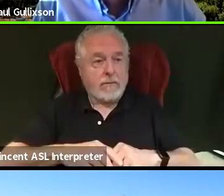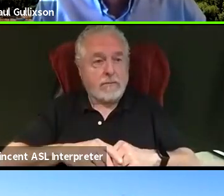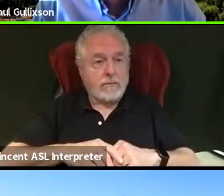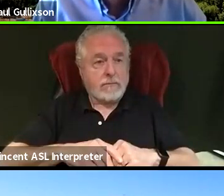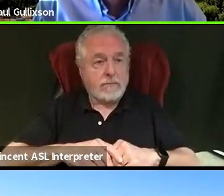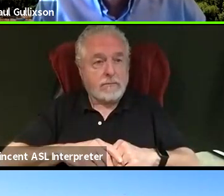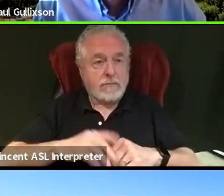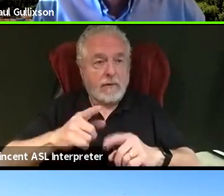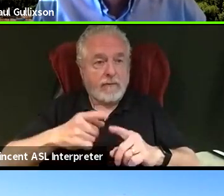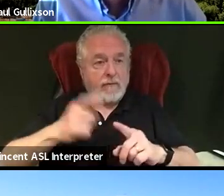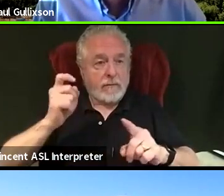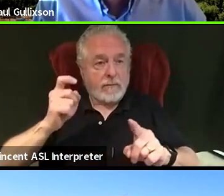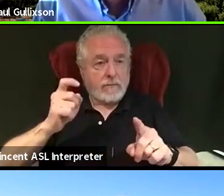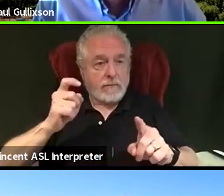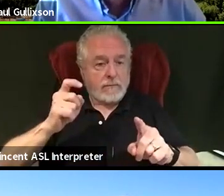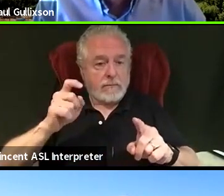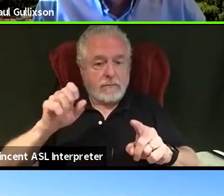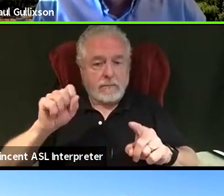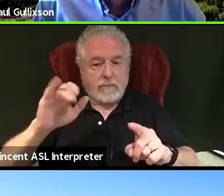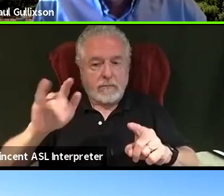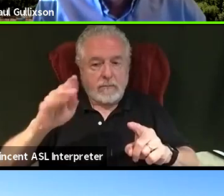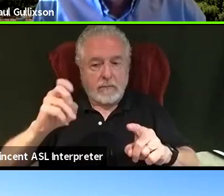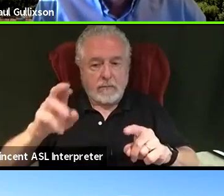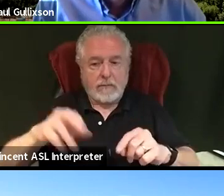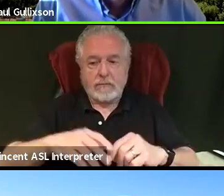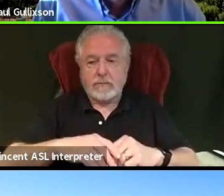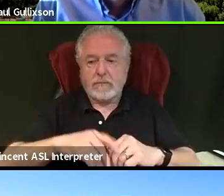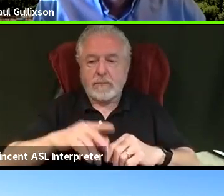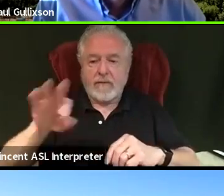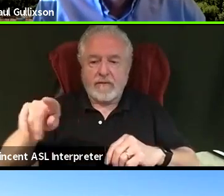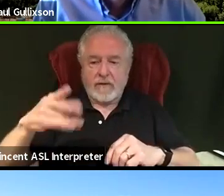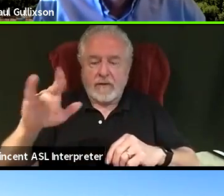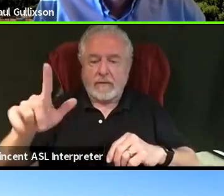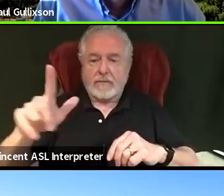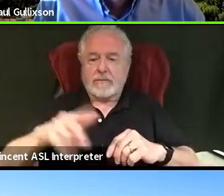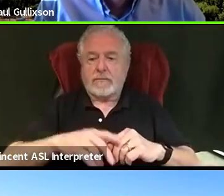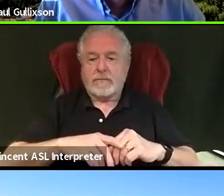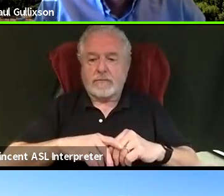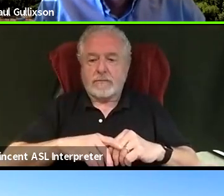we have one from Phil Barber has a question. Phil?